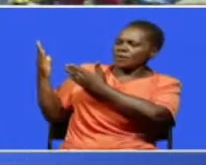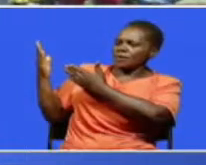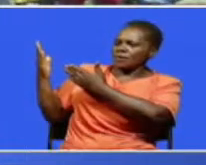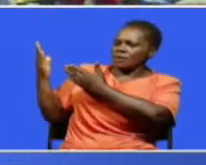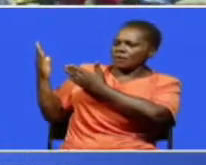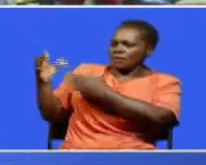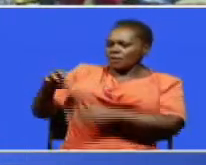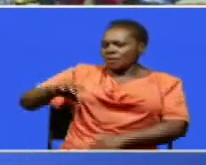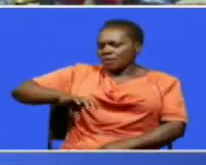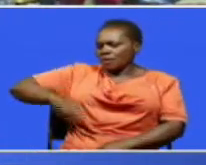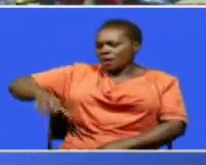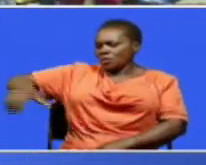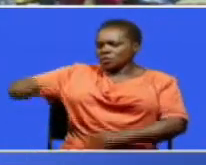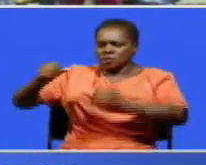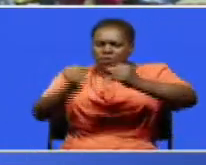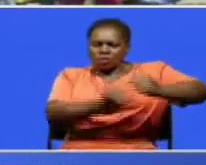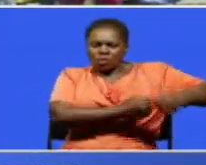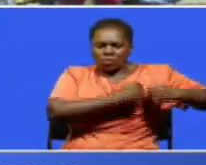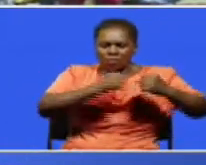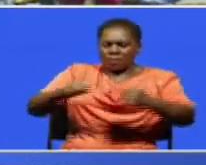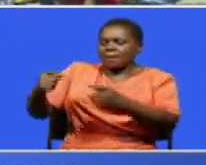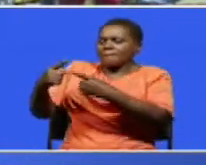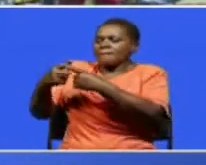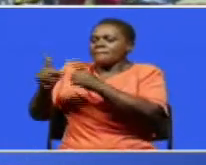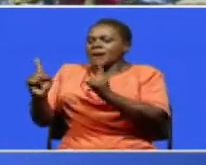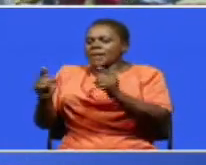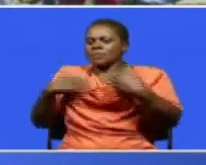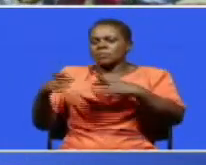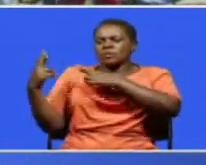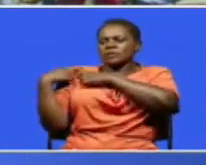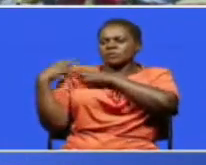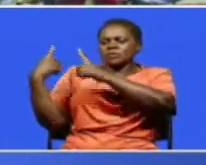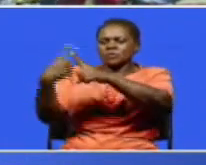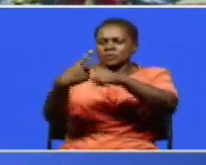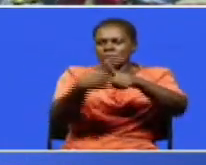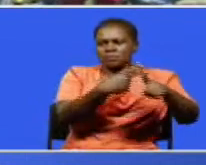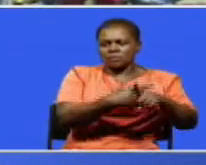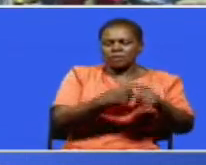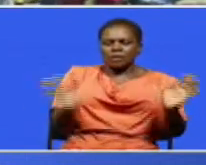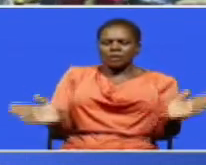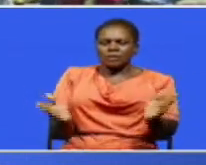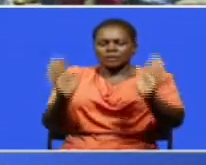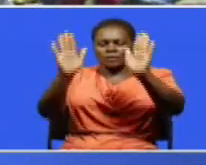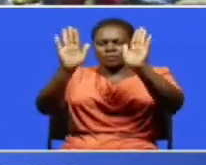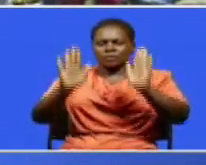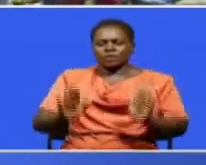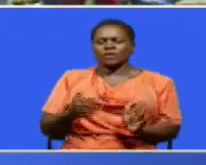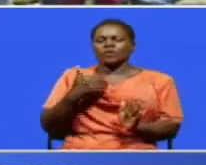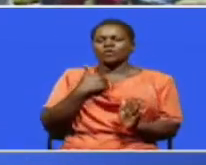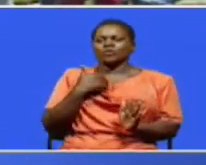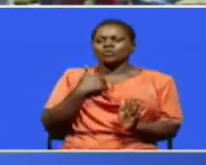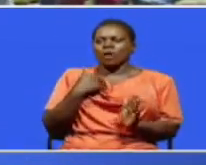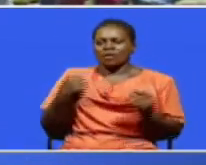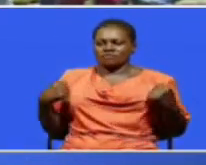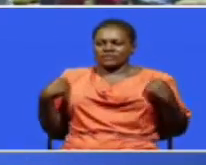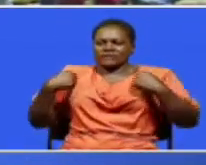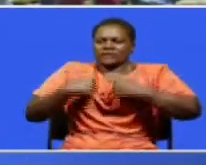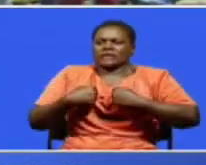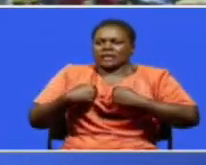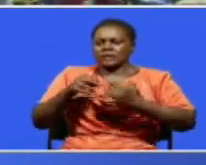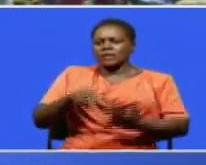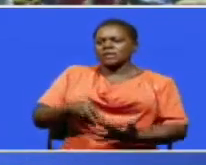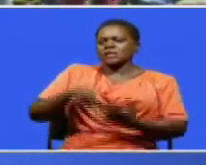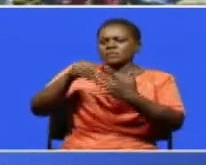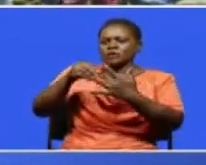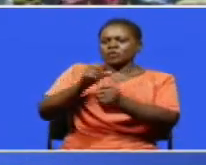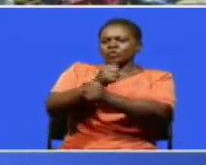Beach katika kaunti ya Homa Bay. Hata hivyo, washikadau mbalimbali wamehimiza umuhimu wa kuweka jacket mahususi